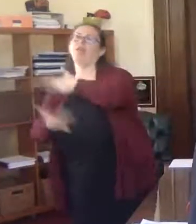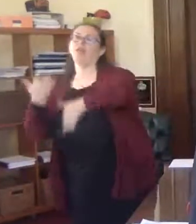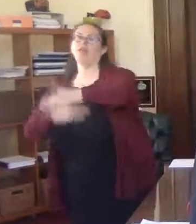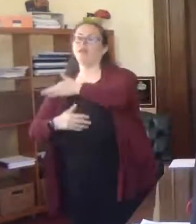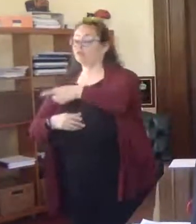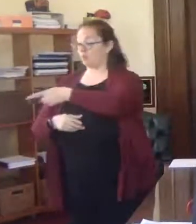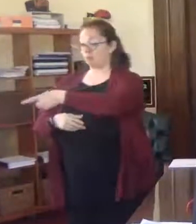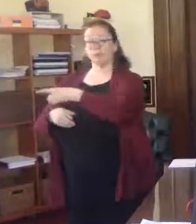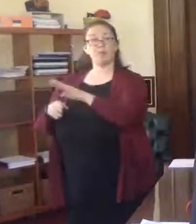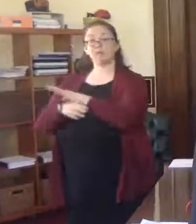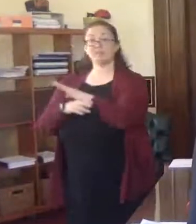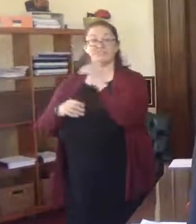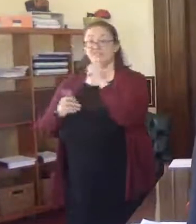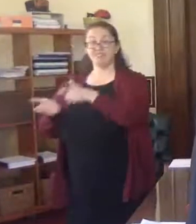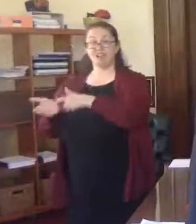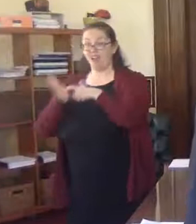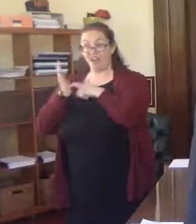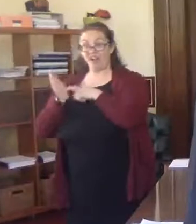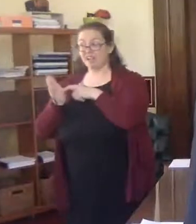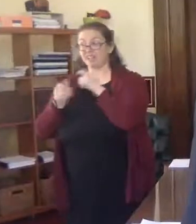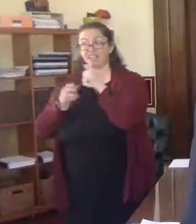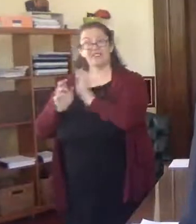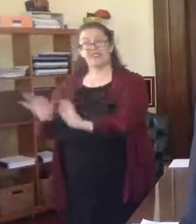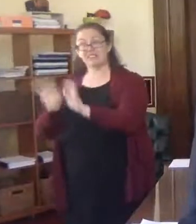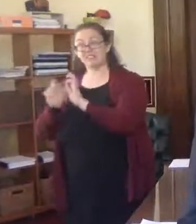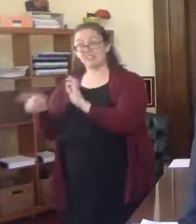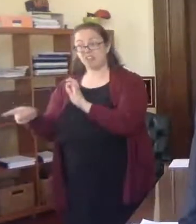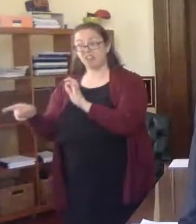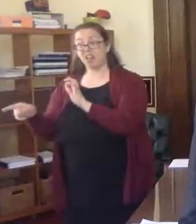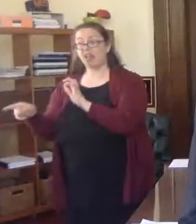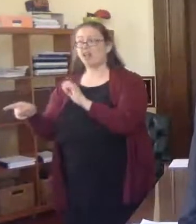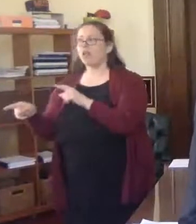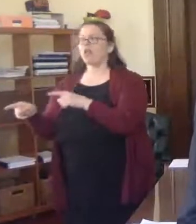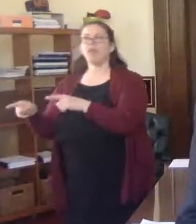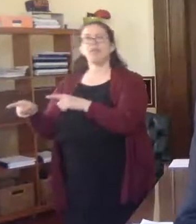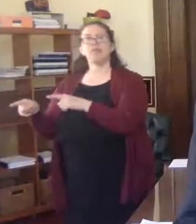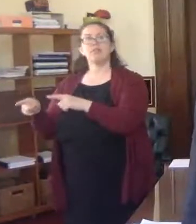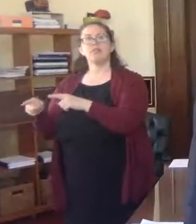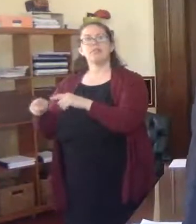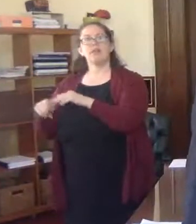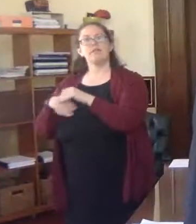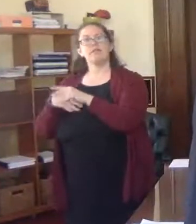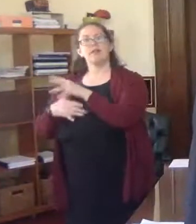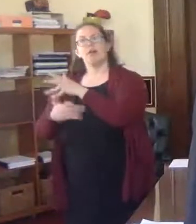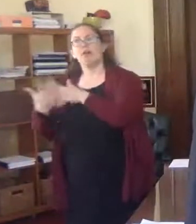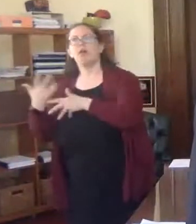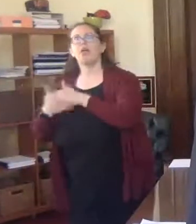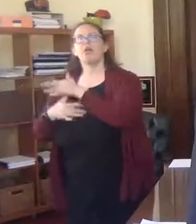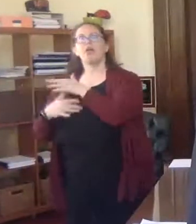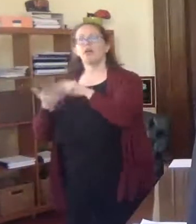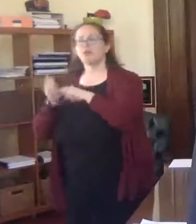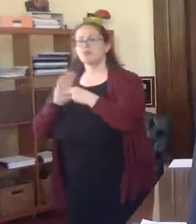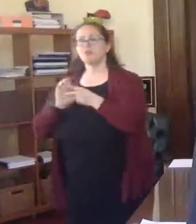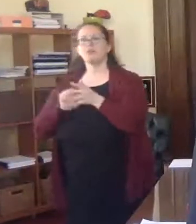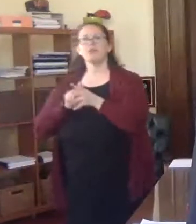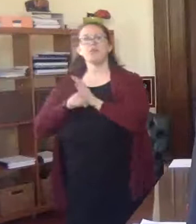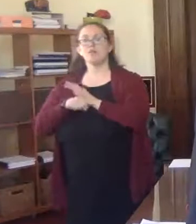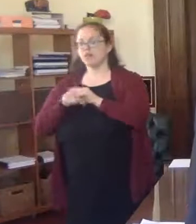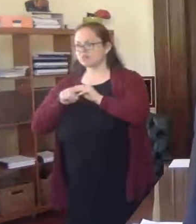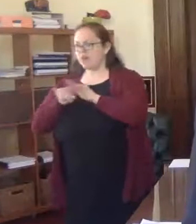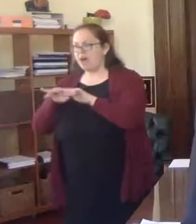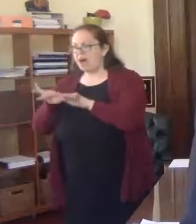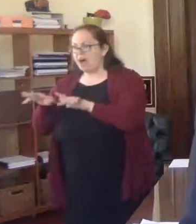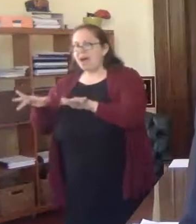to be non-essential are those businesses that facilitate social mixing, which can facilitate the spread of COVID-19 in our